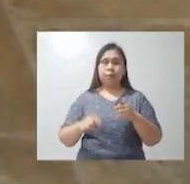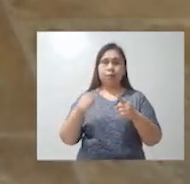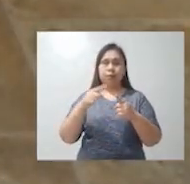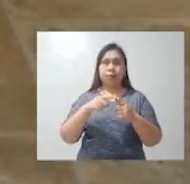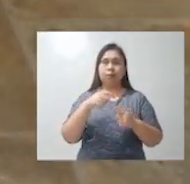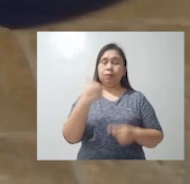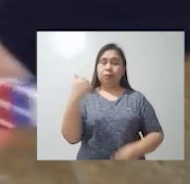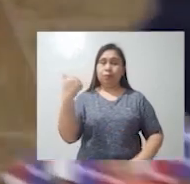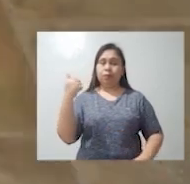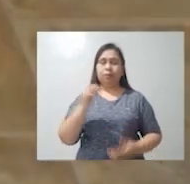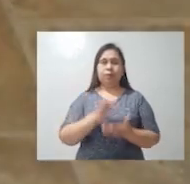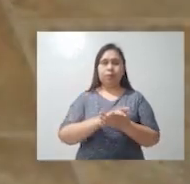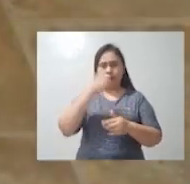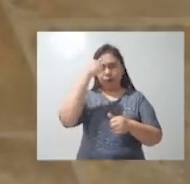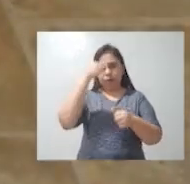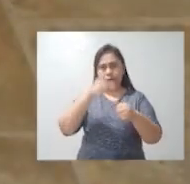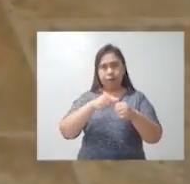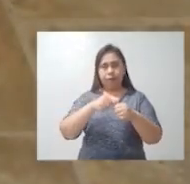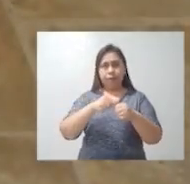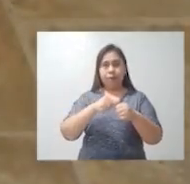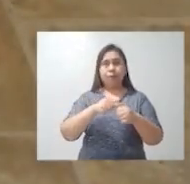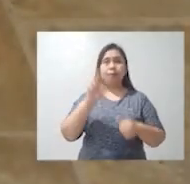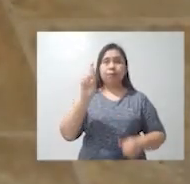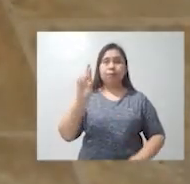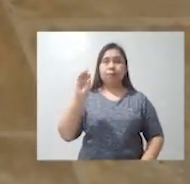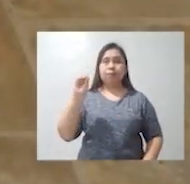Recall that the metal rod is made up of...